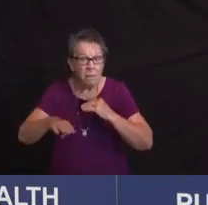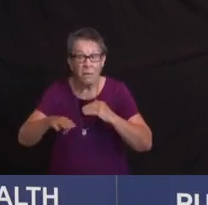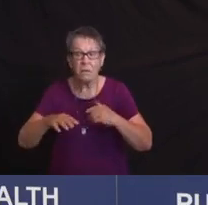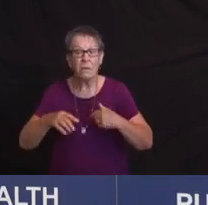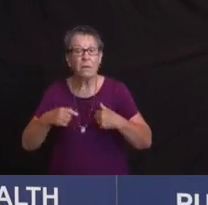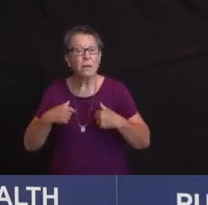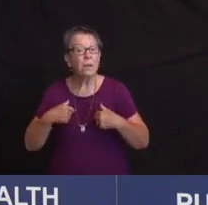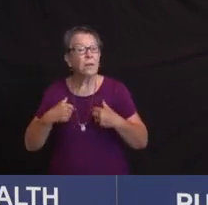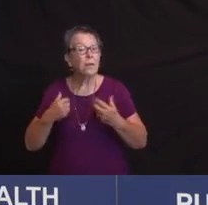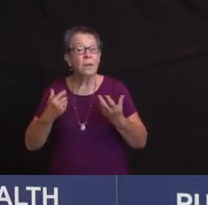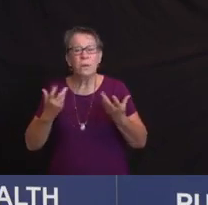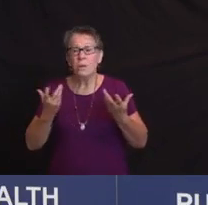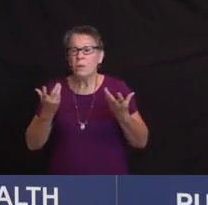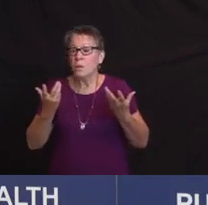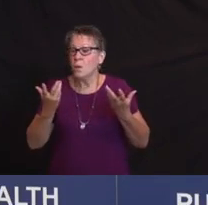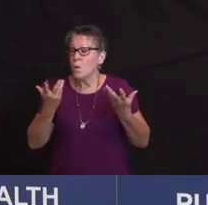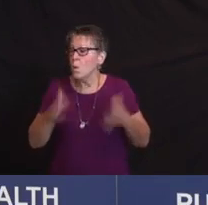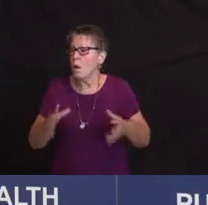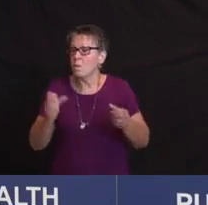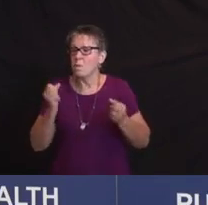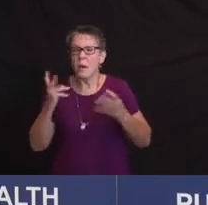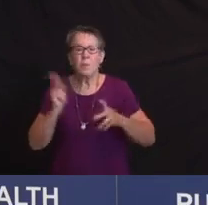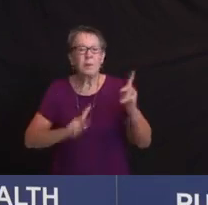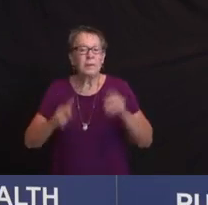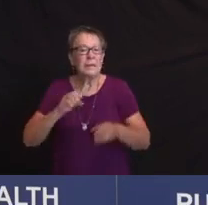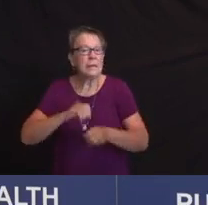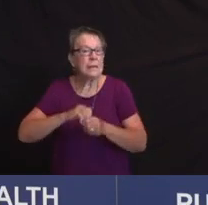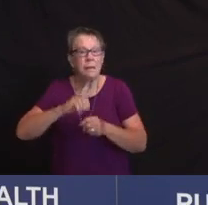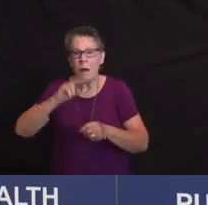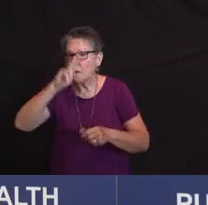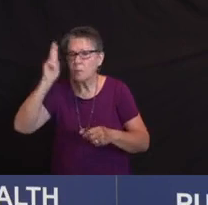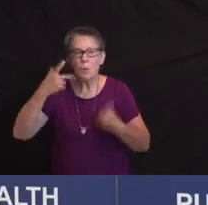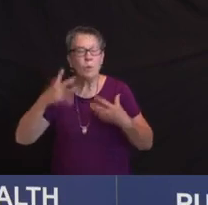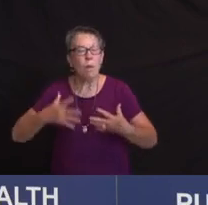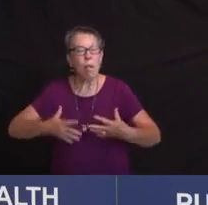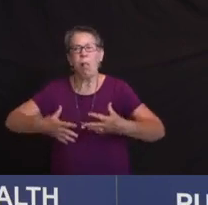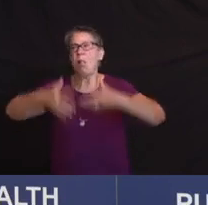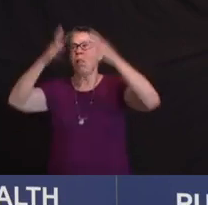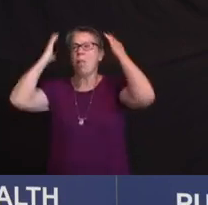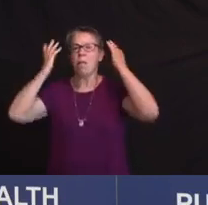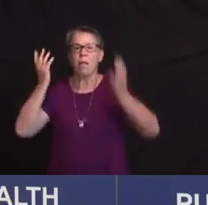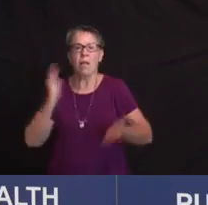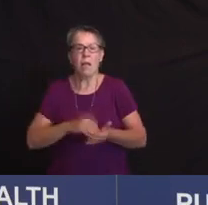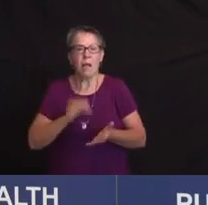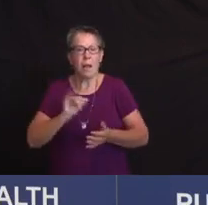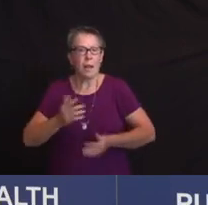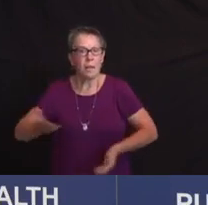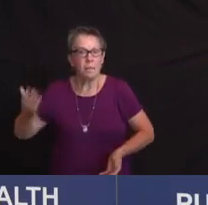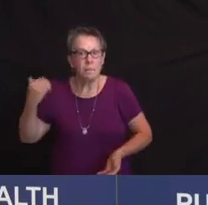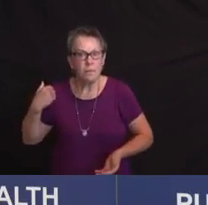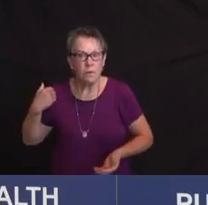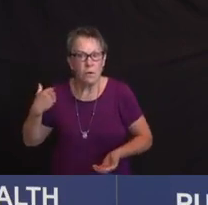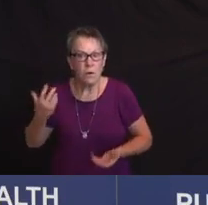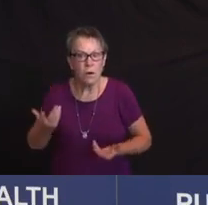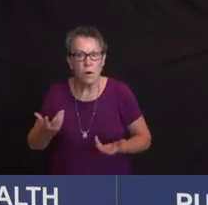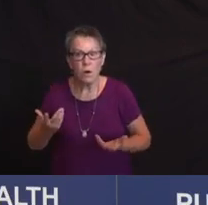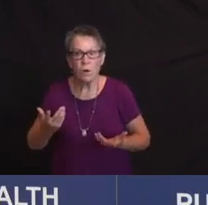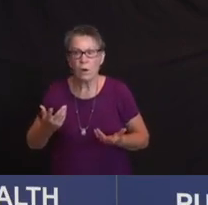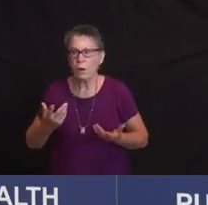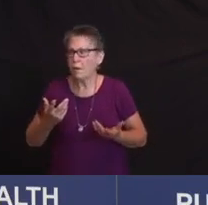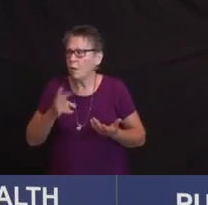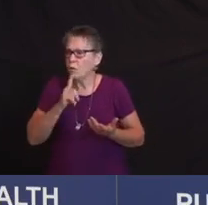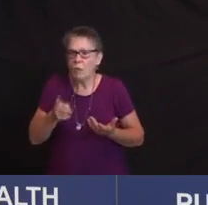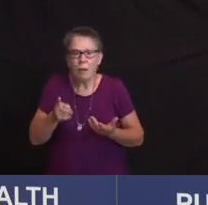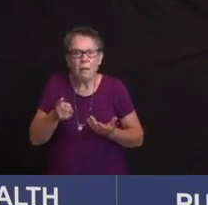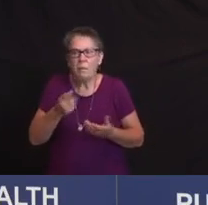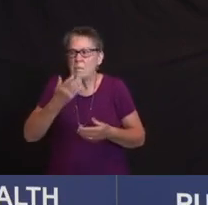of hospitalizations will impact healthcare for every condition, not just for COVID. So that said, what